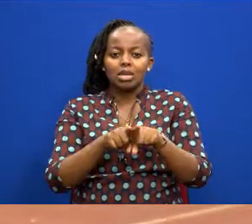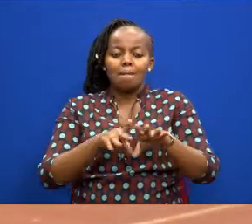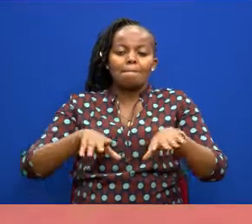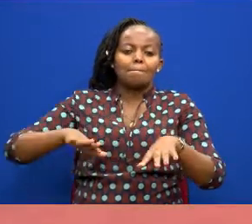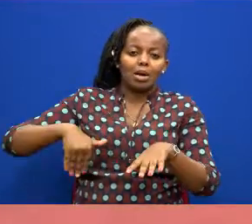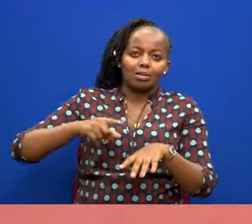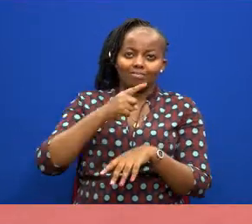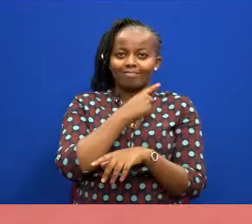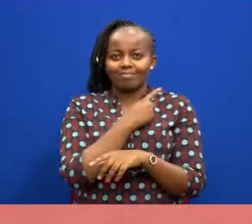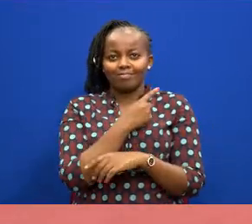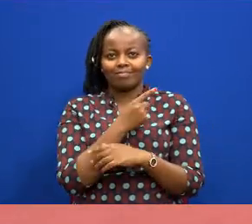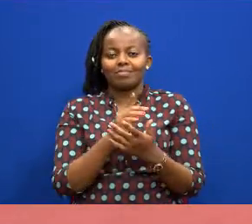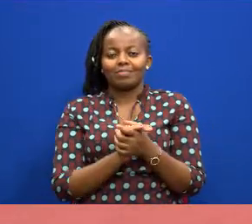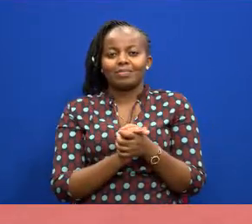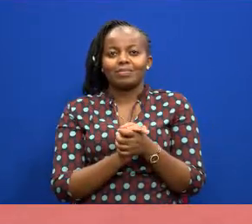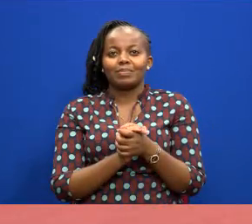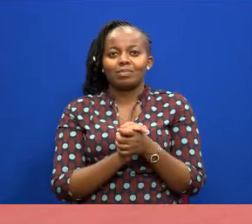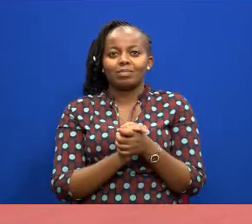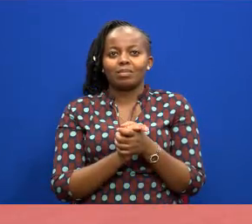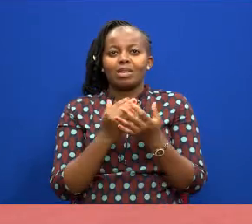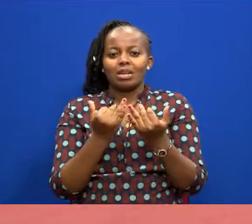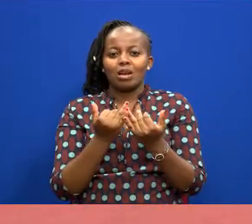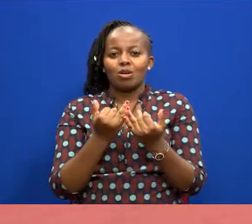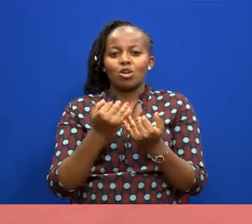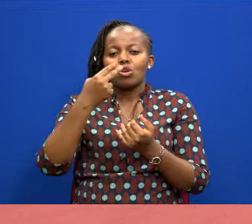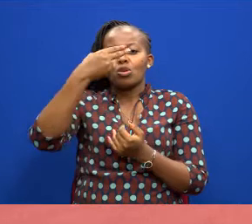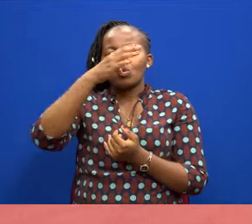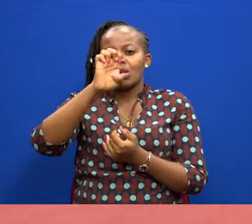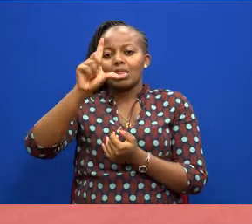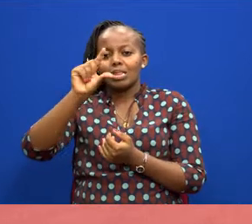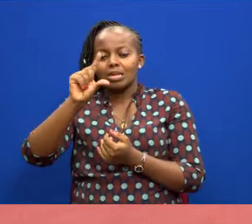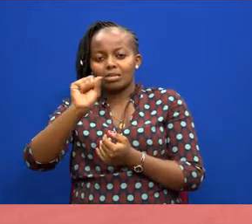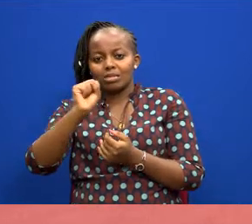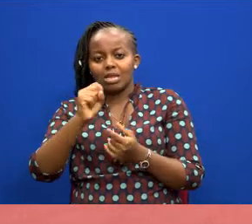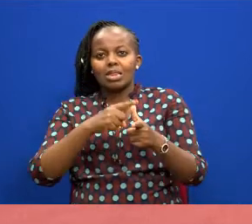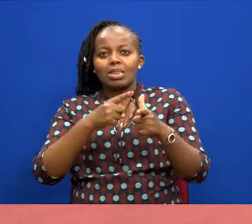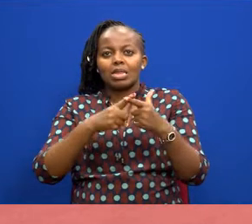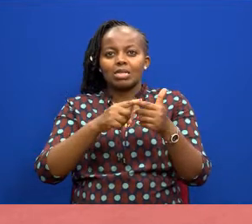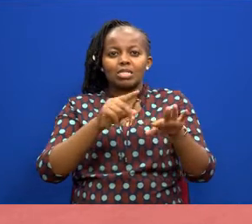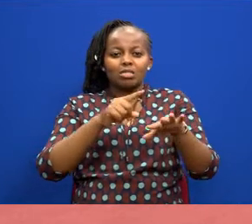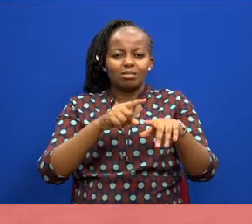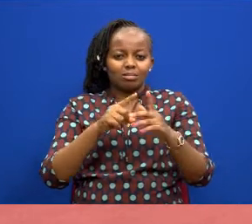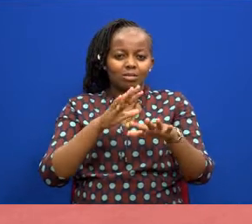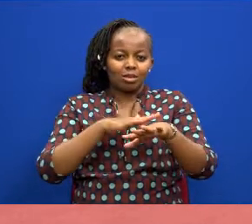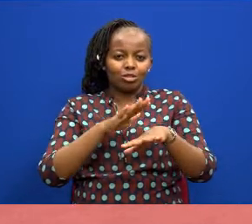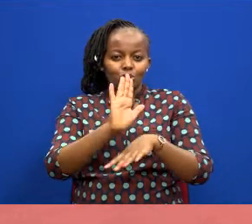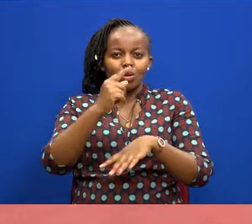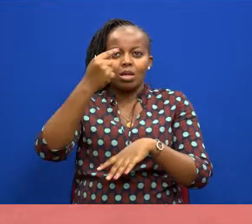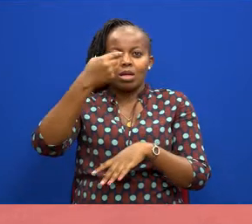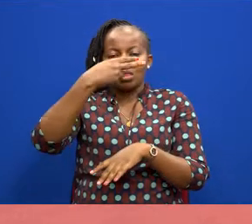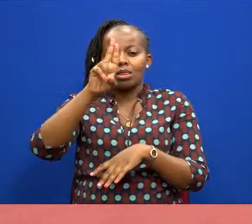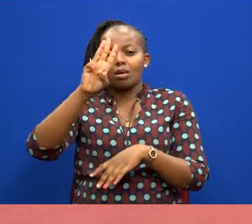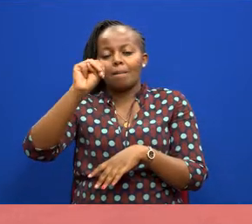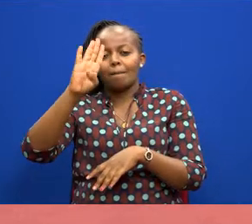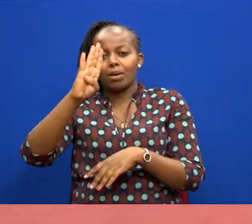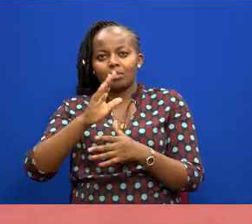back. Okay? Now your heels need to tap your palm. Let's do it